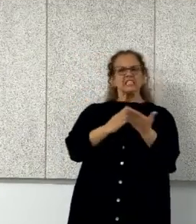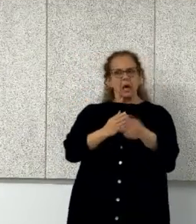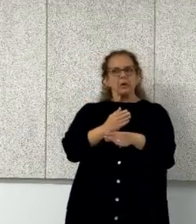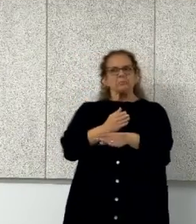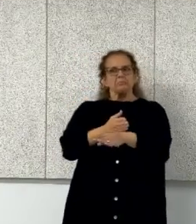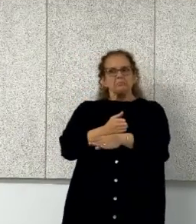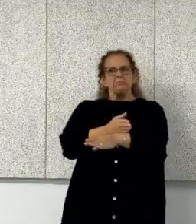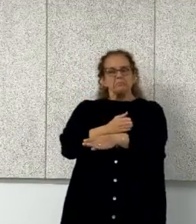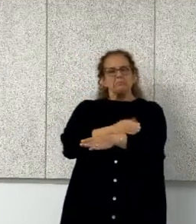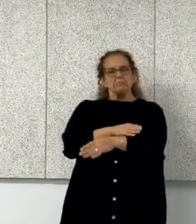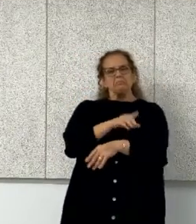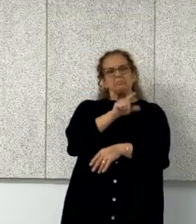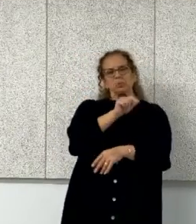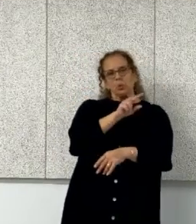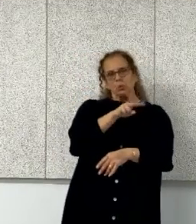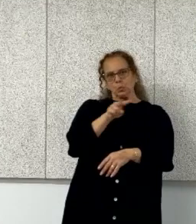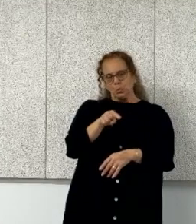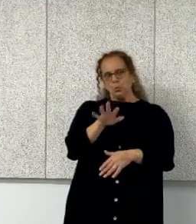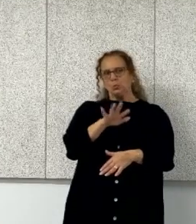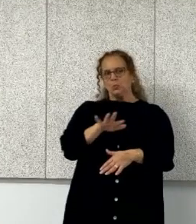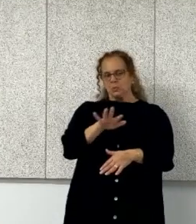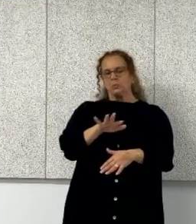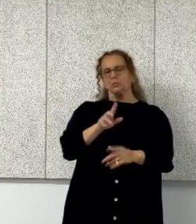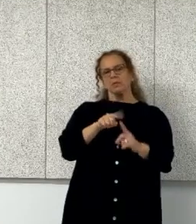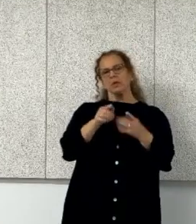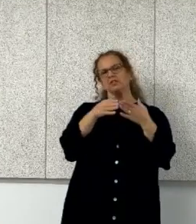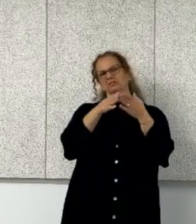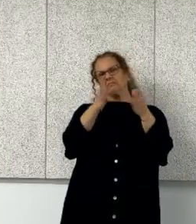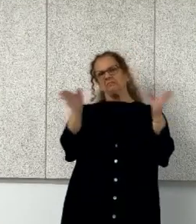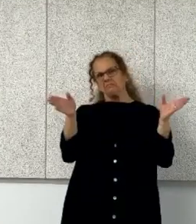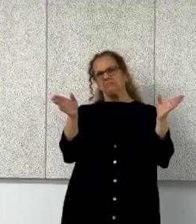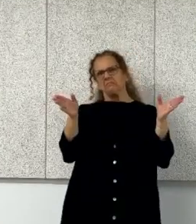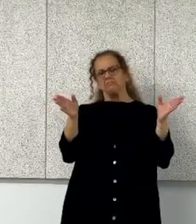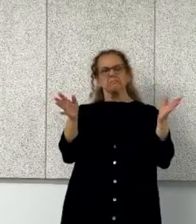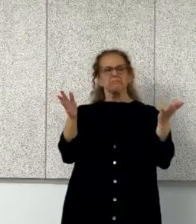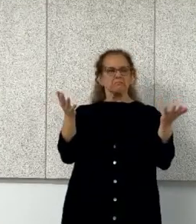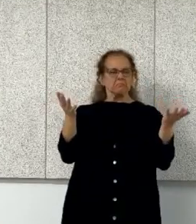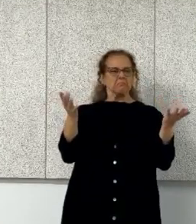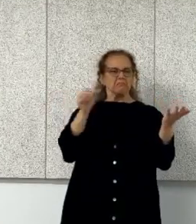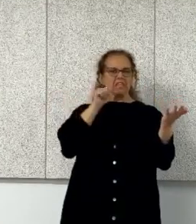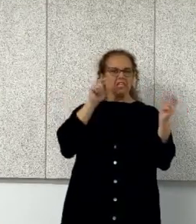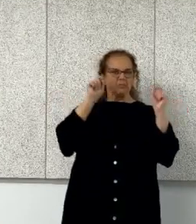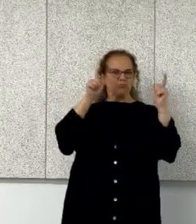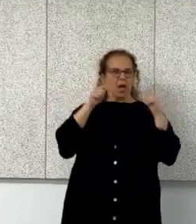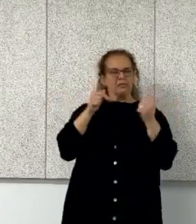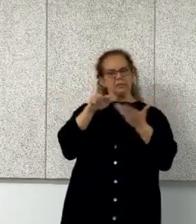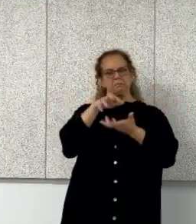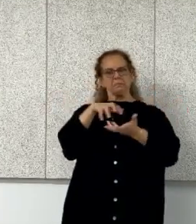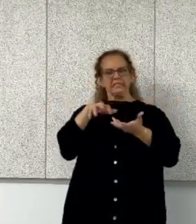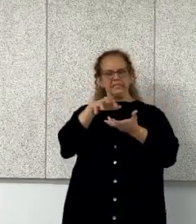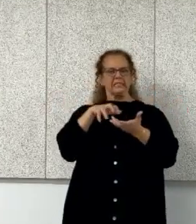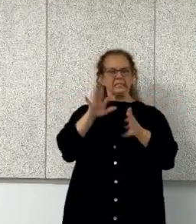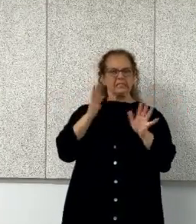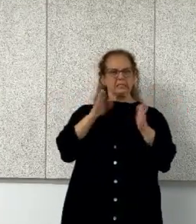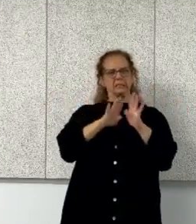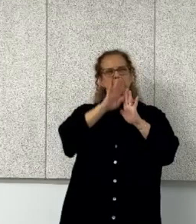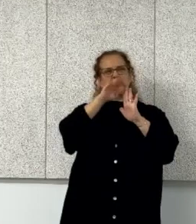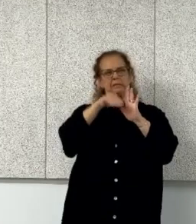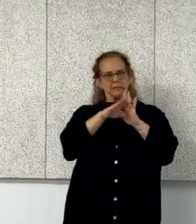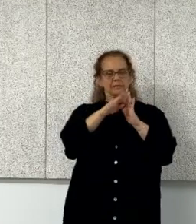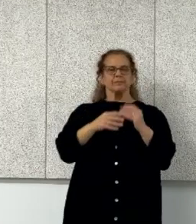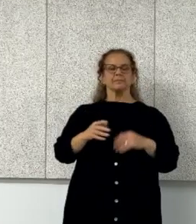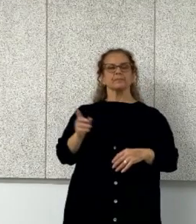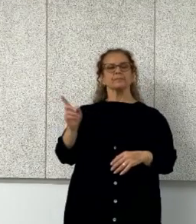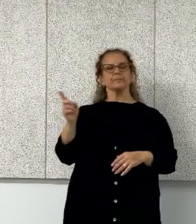it is definitely on the decline overall, big picture. Like I said, kind of mixed out there. Can you tell us